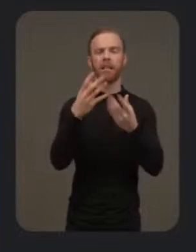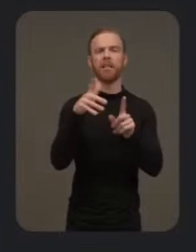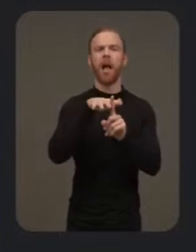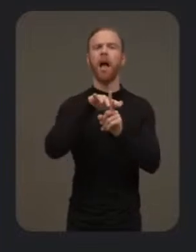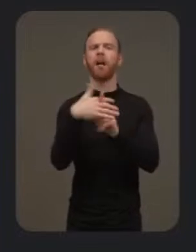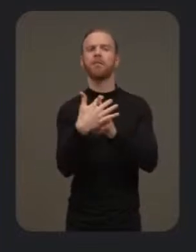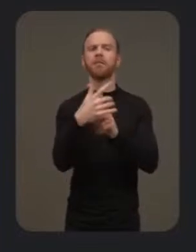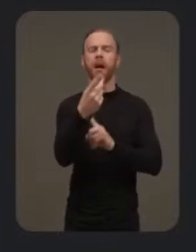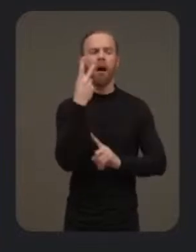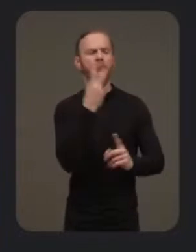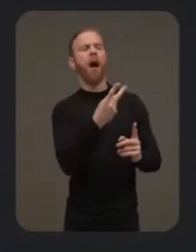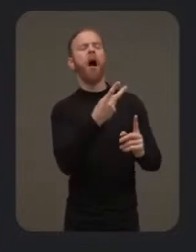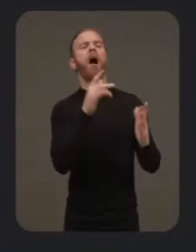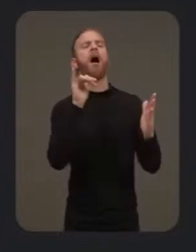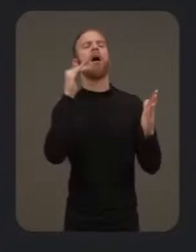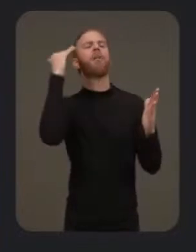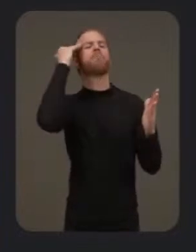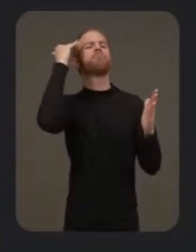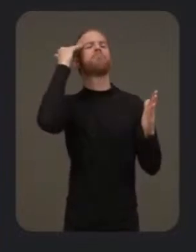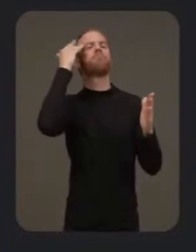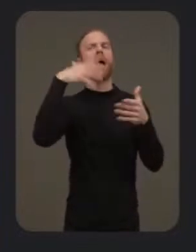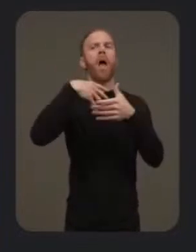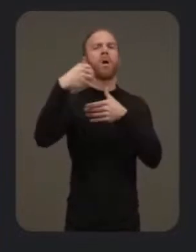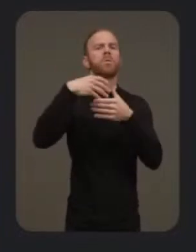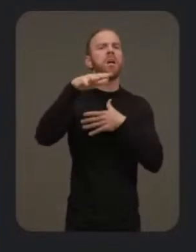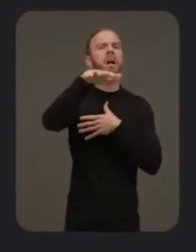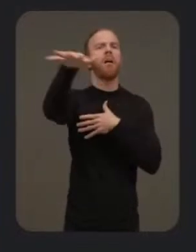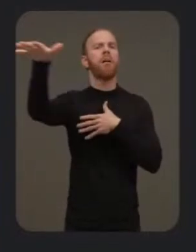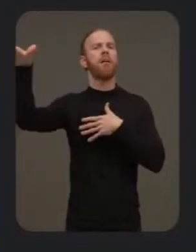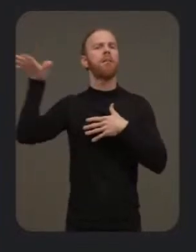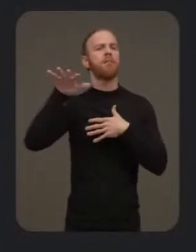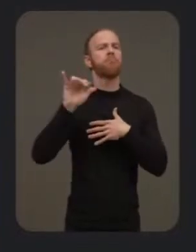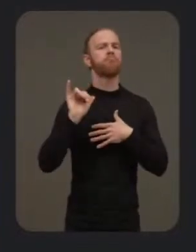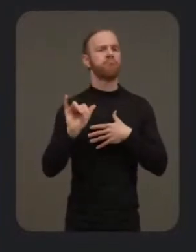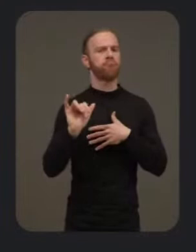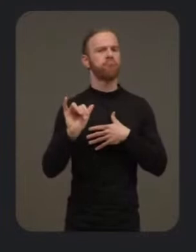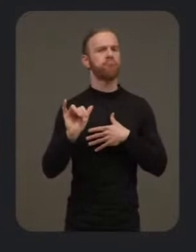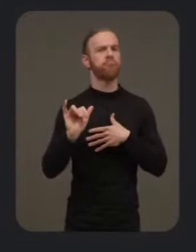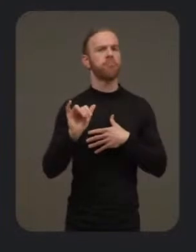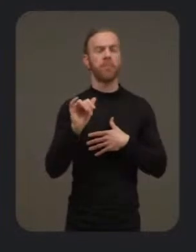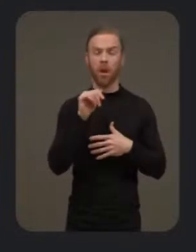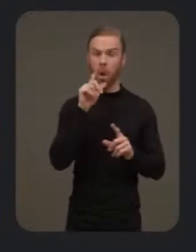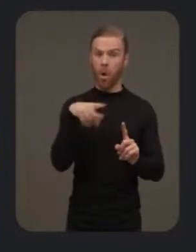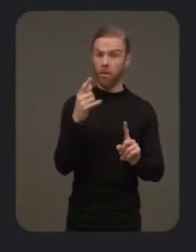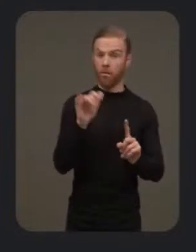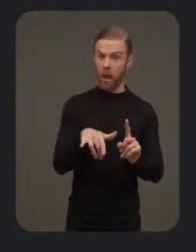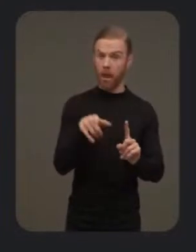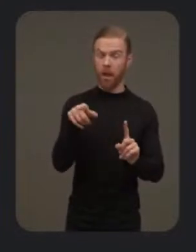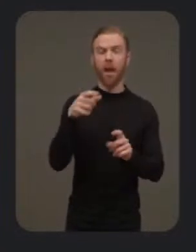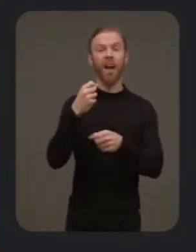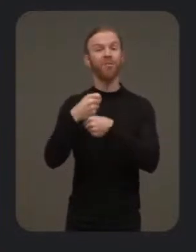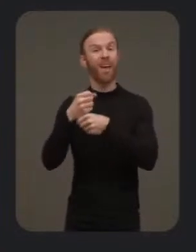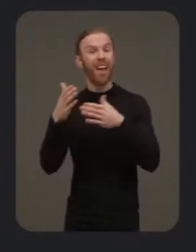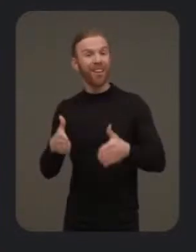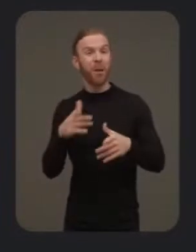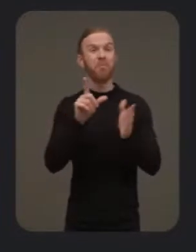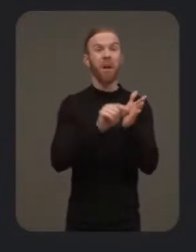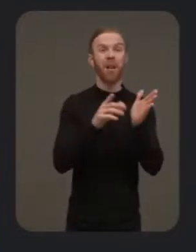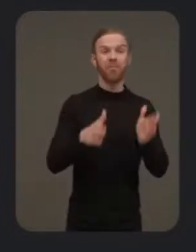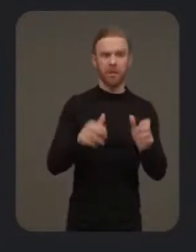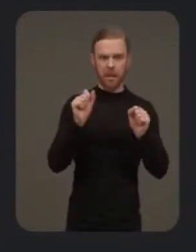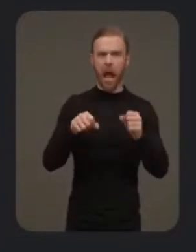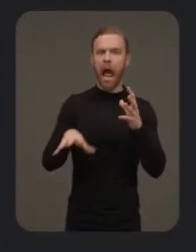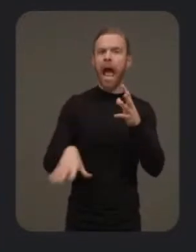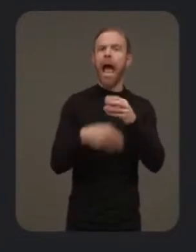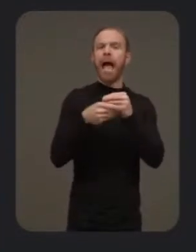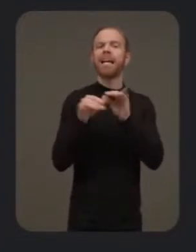you come across it outside of our platforms. Not only that, creators and publishers will be able to add